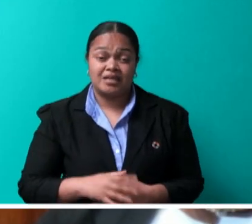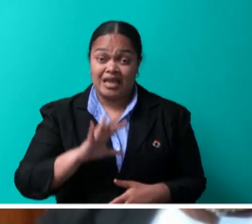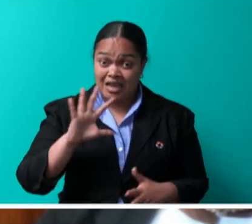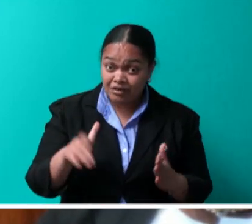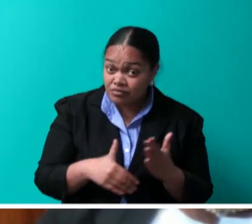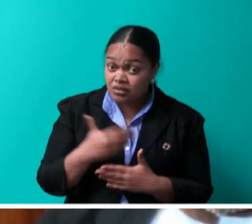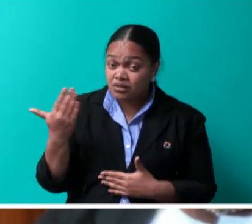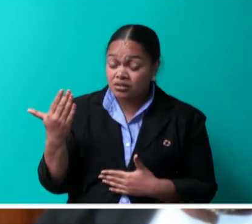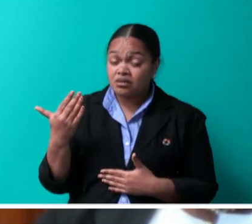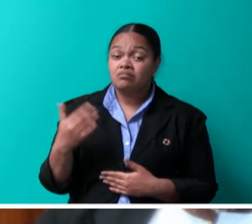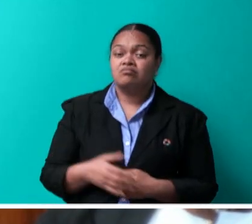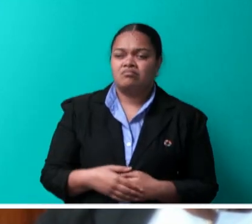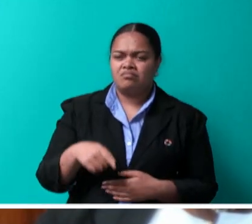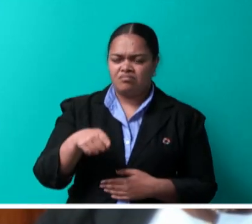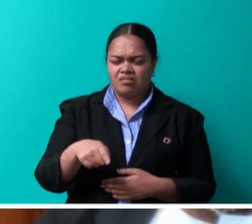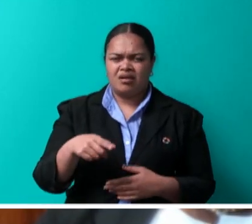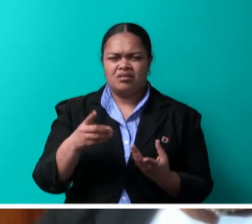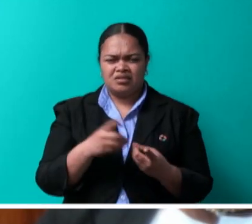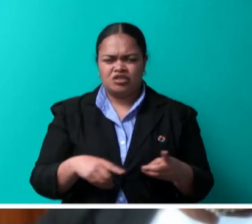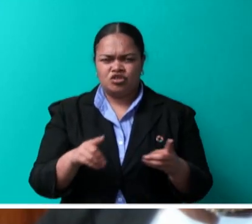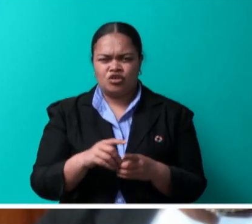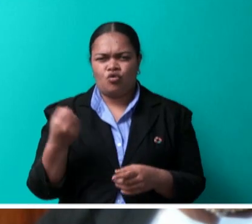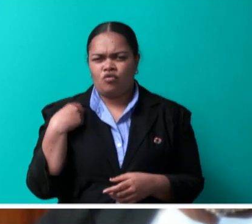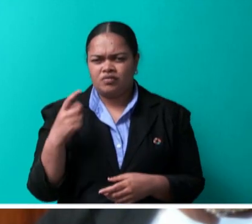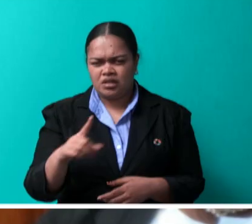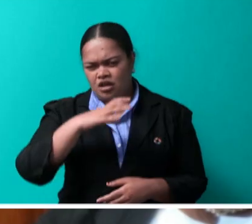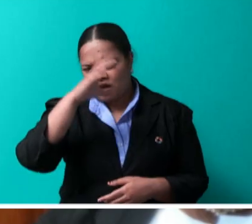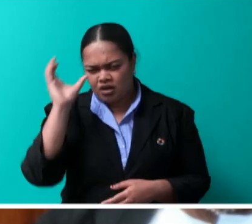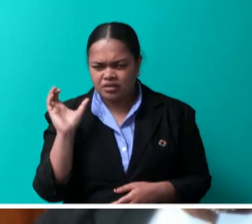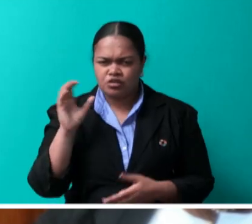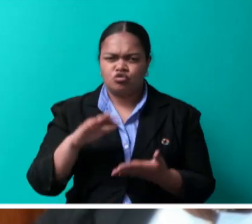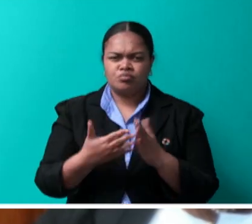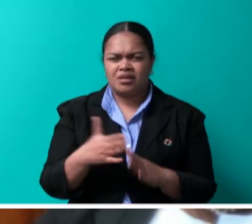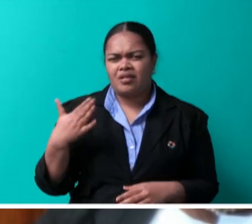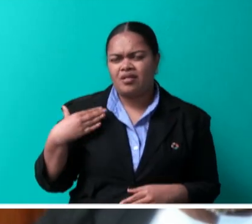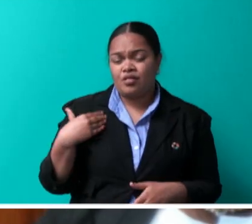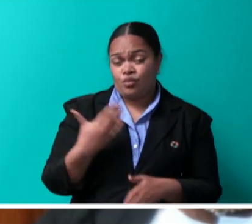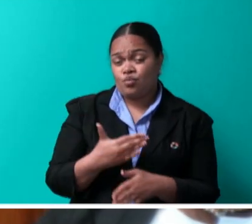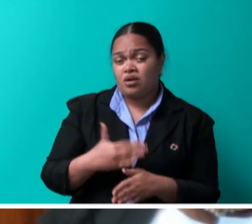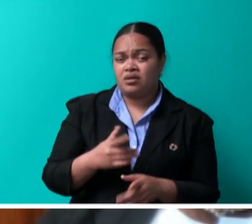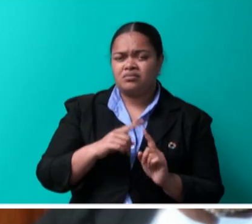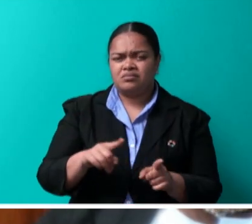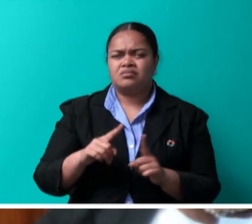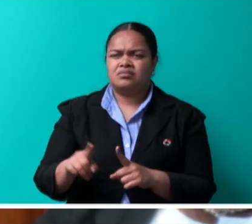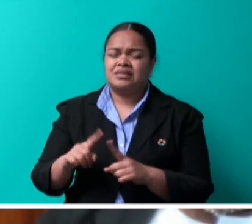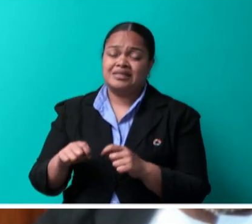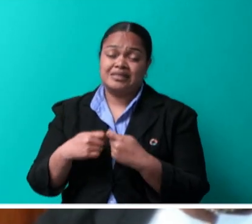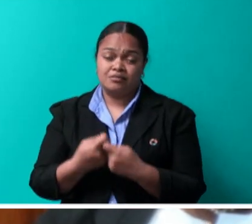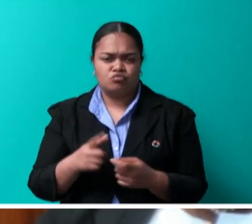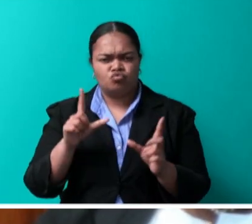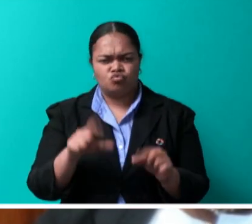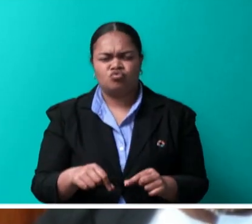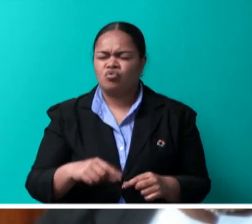day, district medical officers, nurses, communities, health workers, and multidisciplinary teams deliver thousands